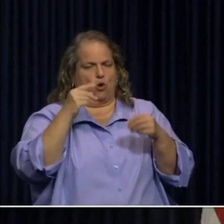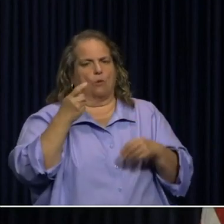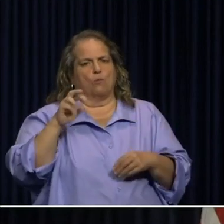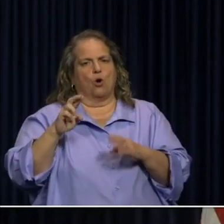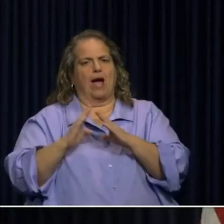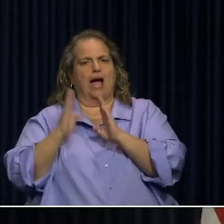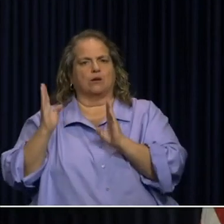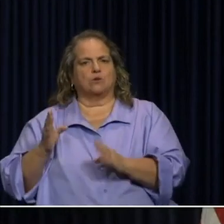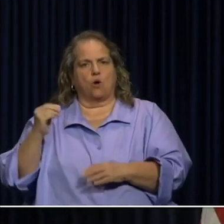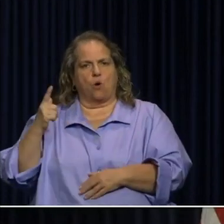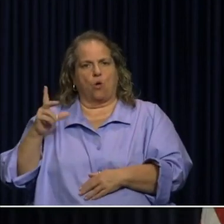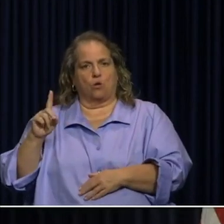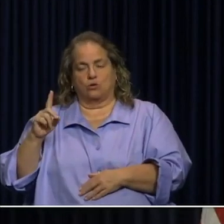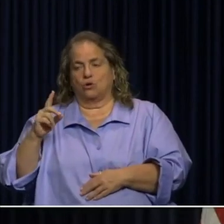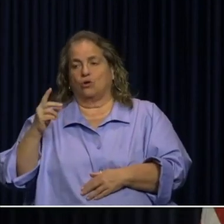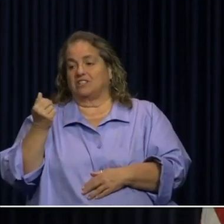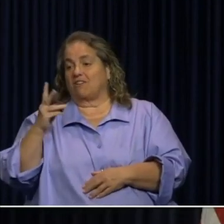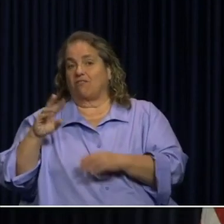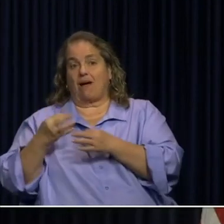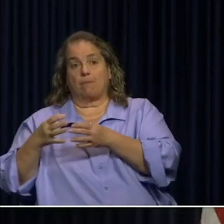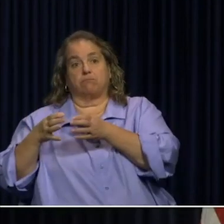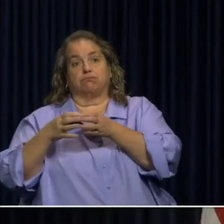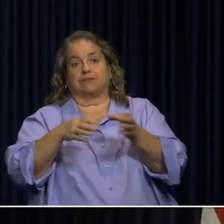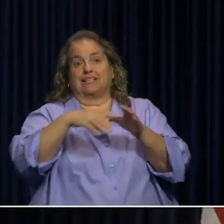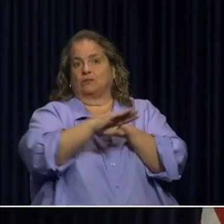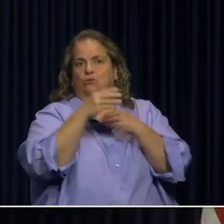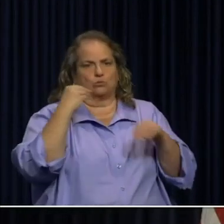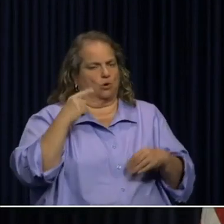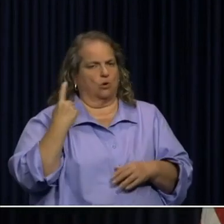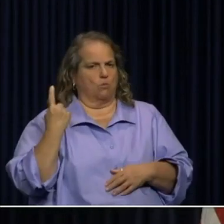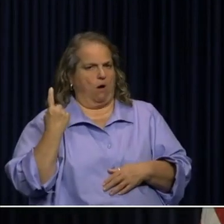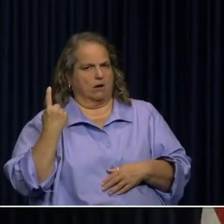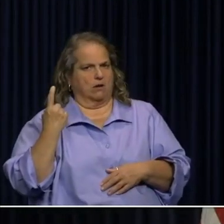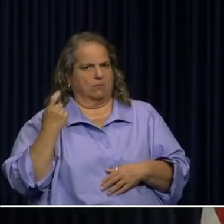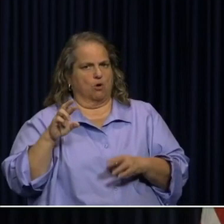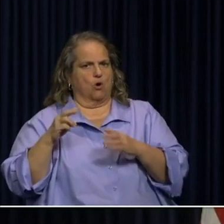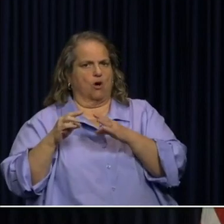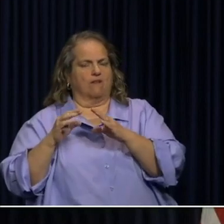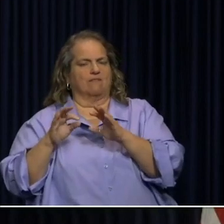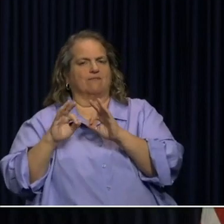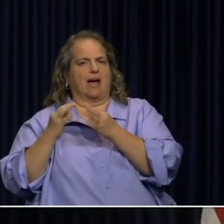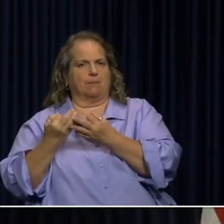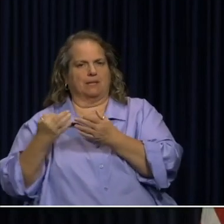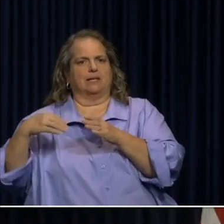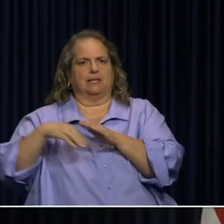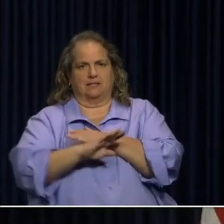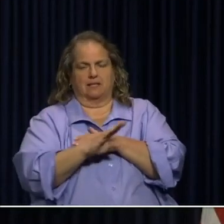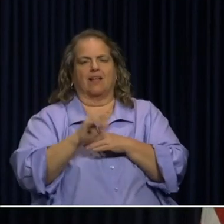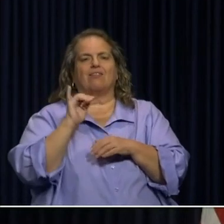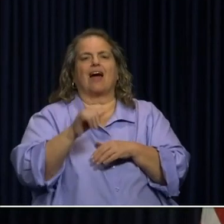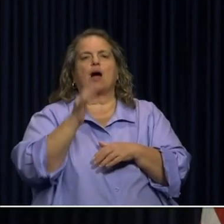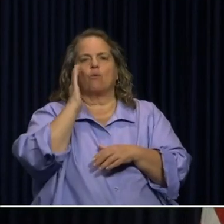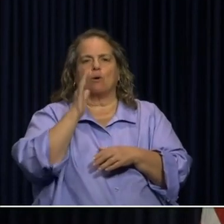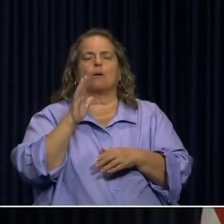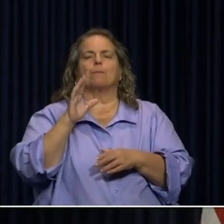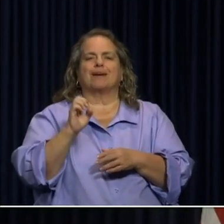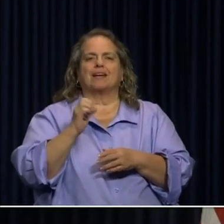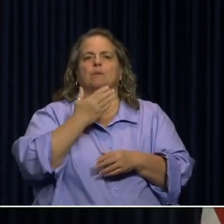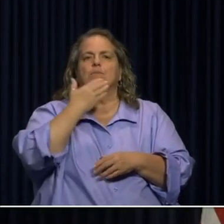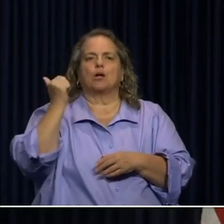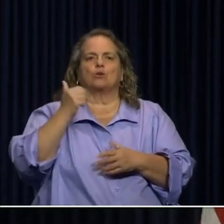of ways. First of all, it's going to help you and the business practice better social distancing if there are less people in